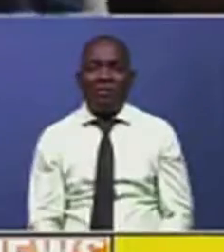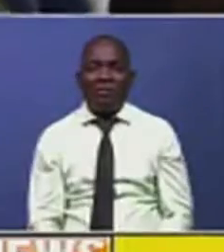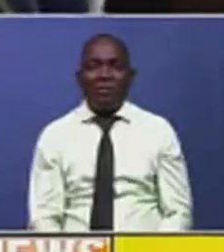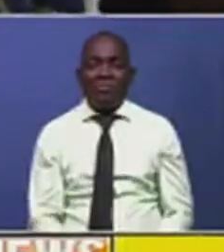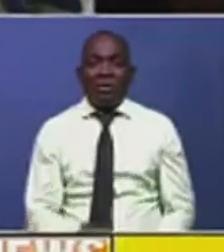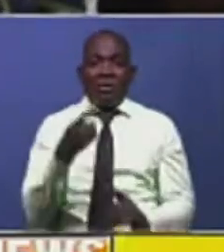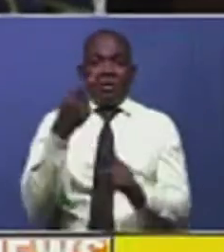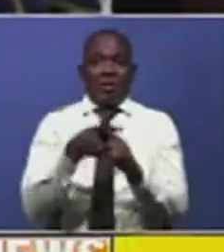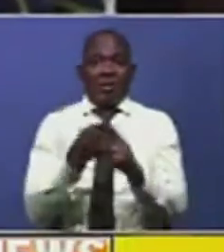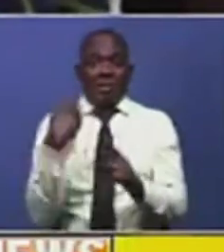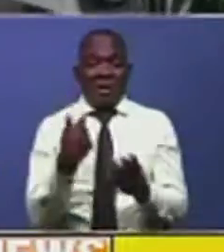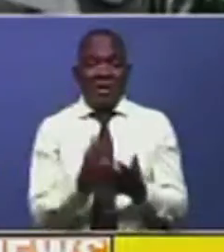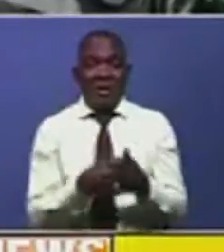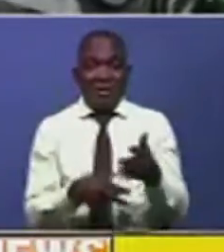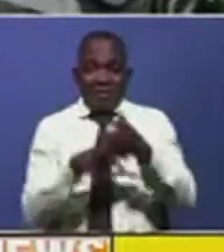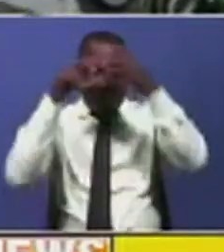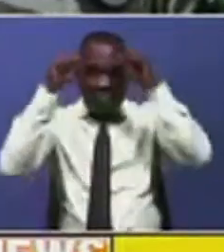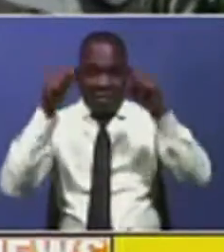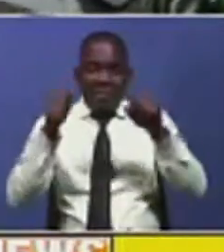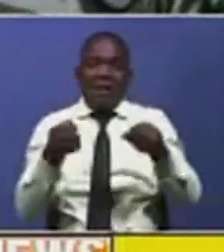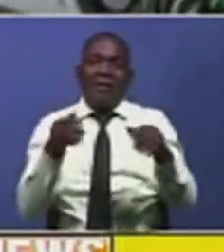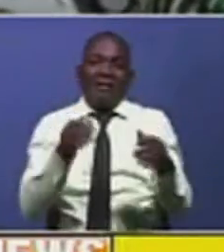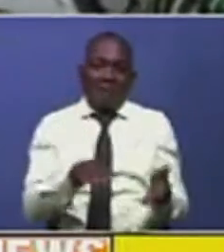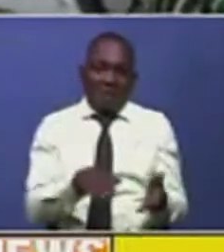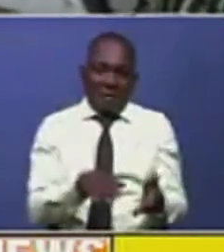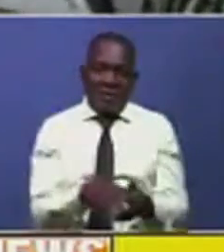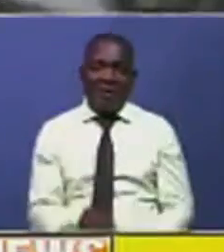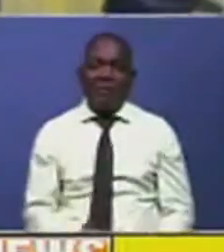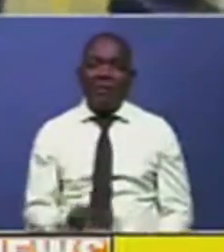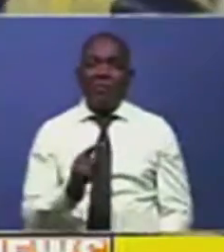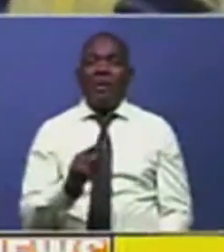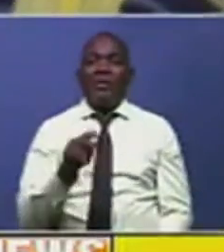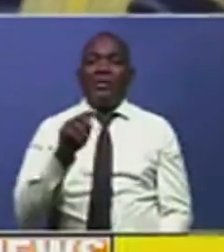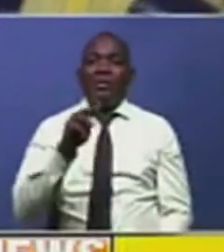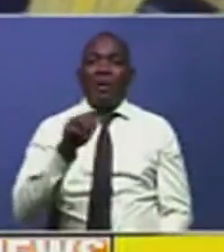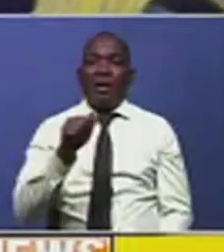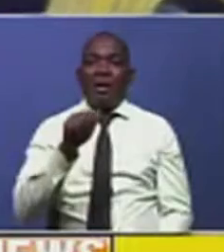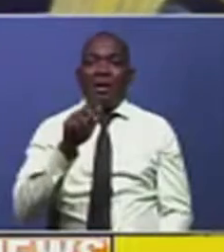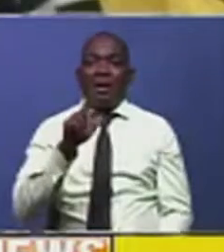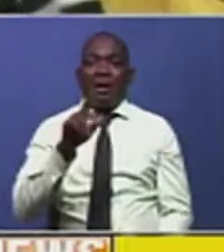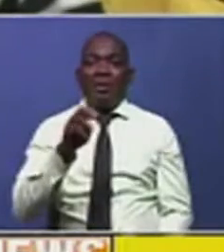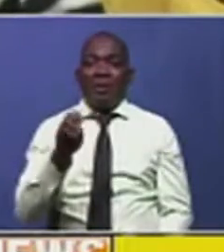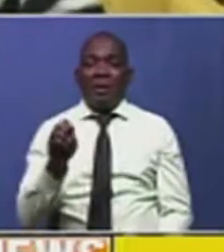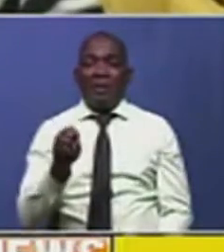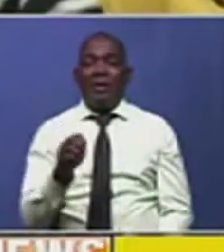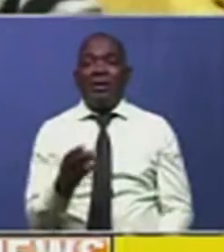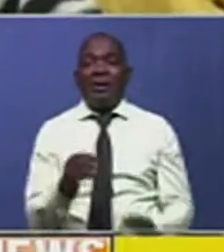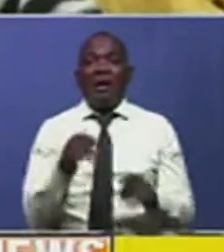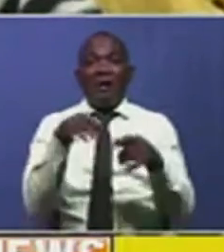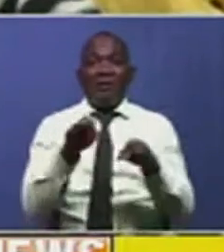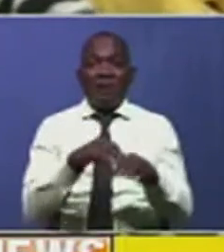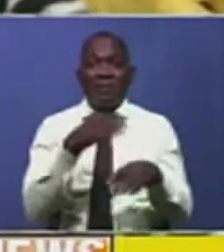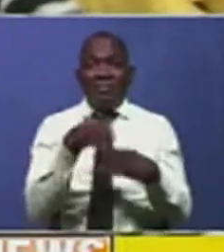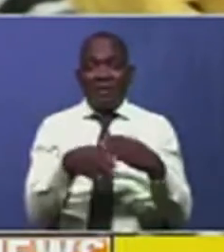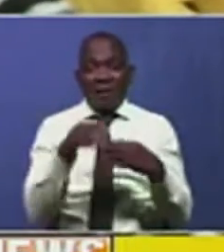A month ago, the Vice President, Madam Hajia Mariama Bawumia, passed at age 81. The funeral arrangement and final rites